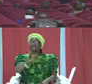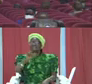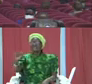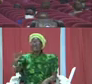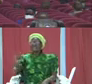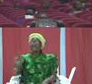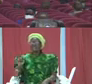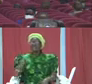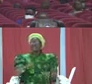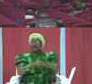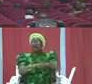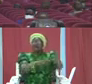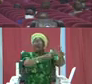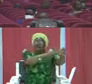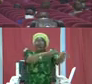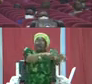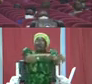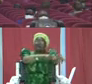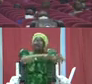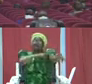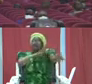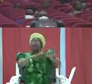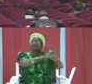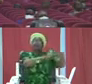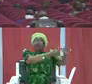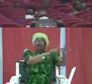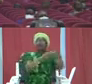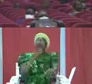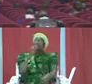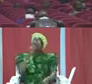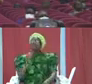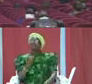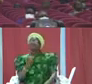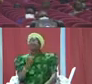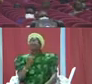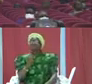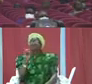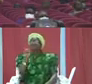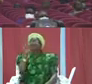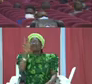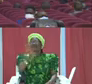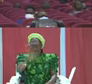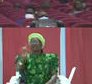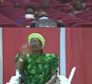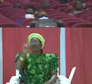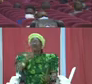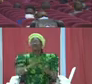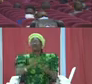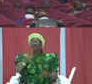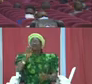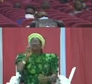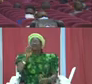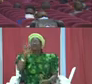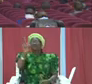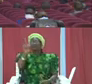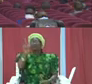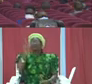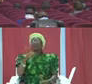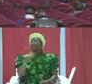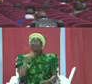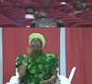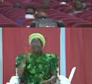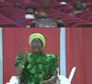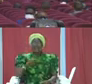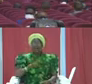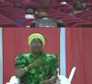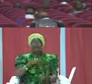Hebrews chapter 12 from verse 1 to 2, Hebrews 12 from verse 1 to 2 tells us that